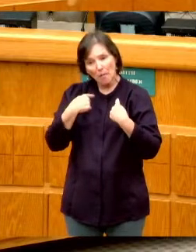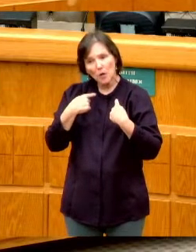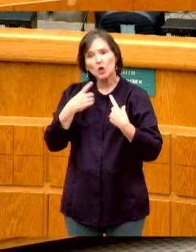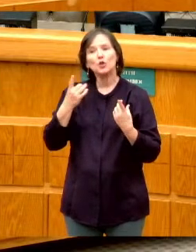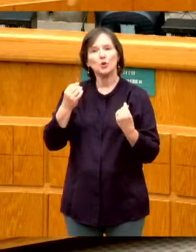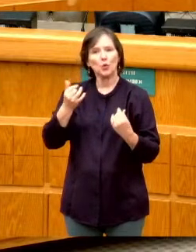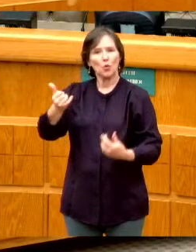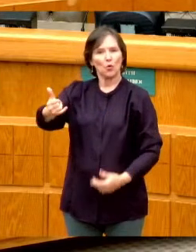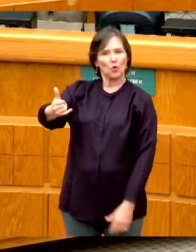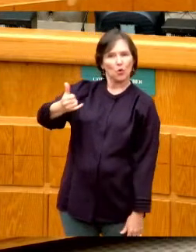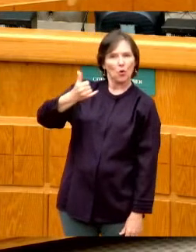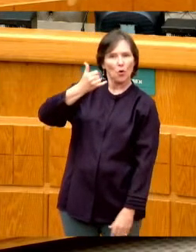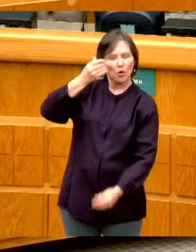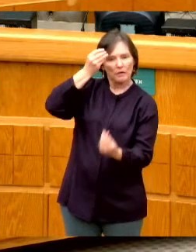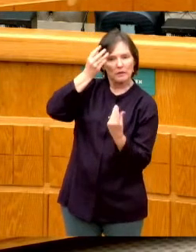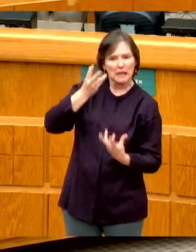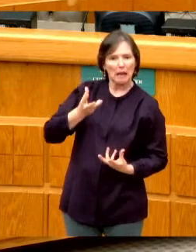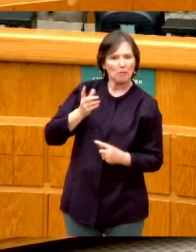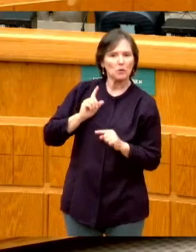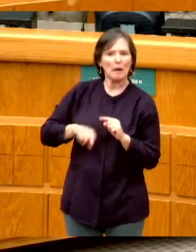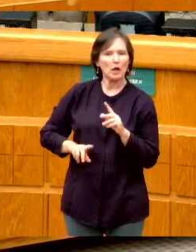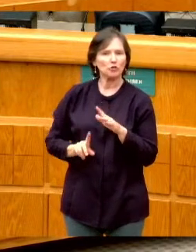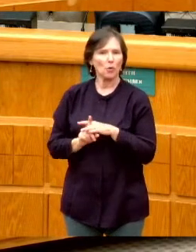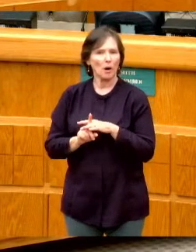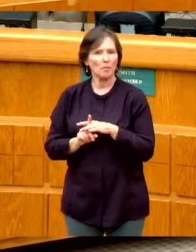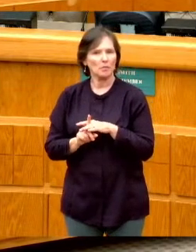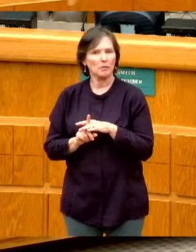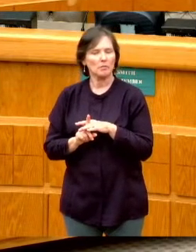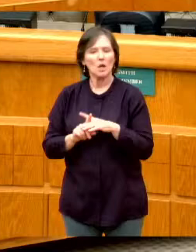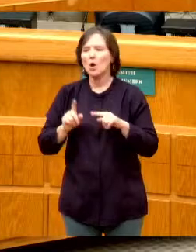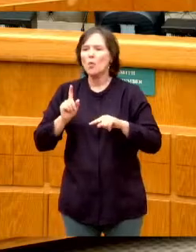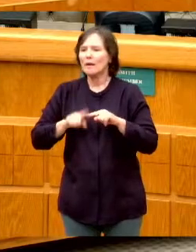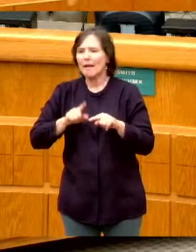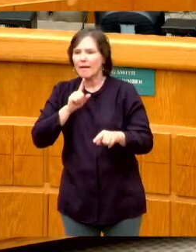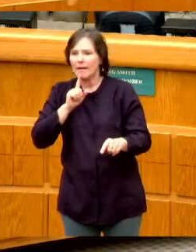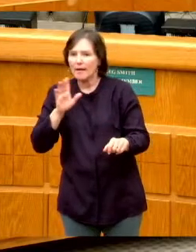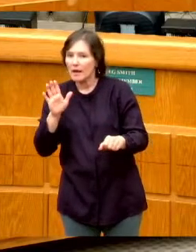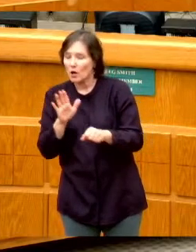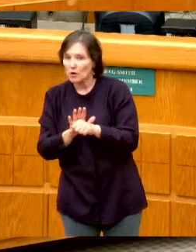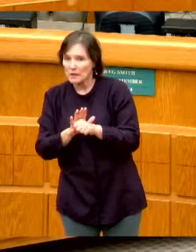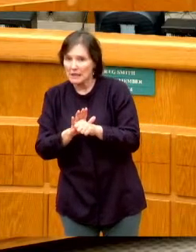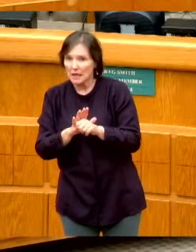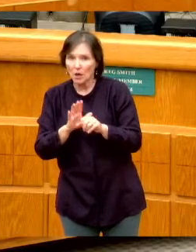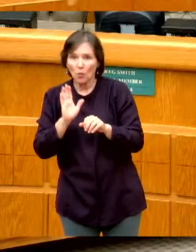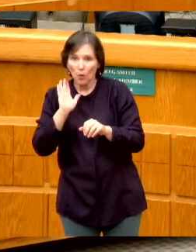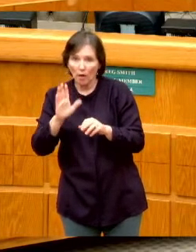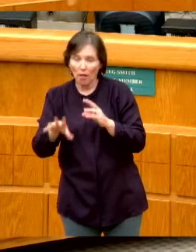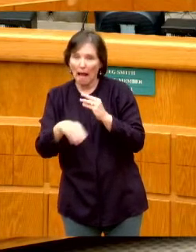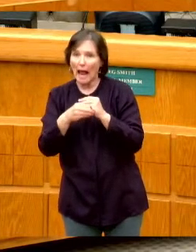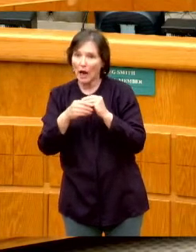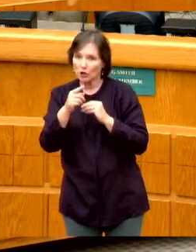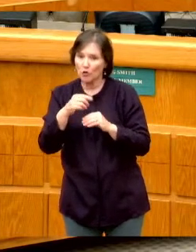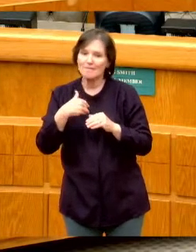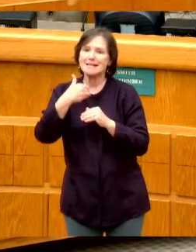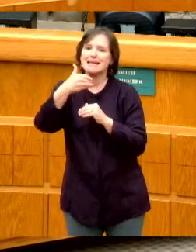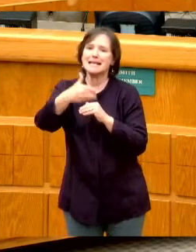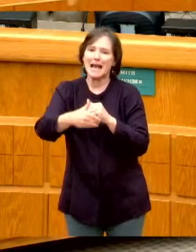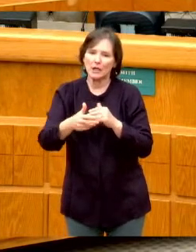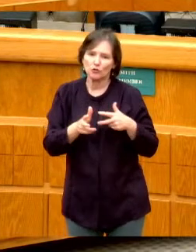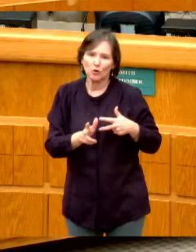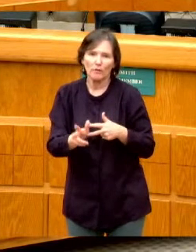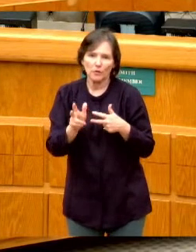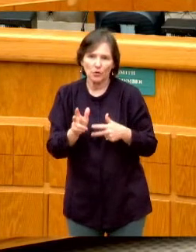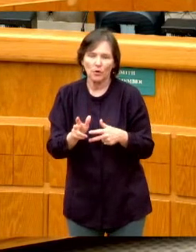We cannot guarantee that you will be in the next drive-through since we don't know when the vaccines will be here for the next drive-through, but we will certainly do